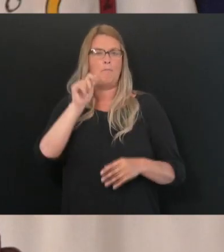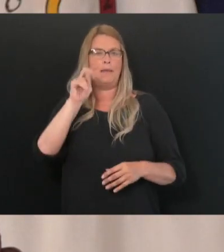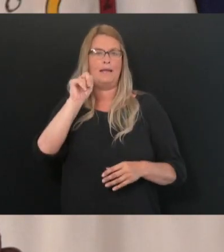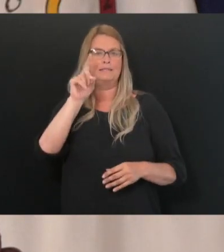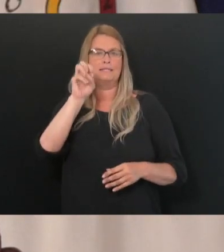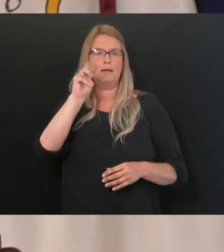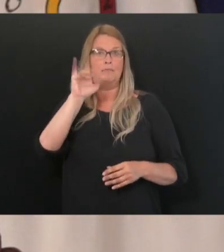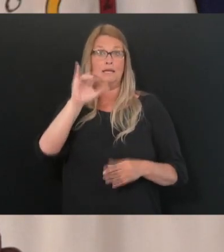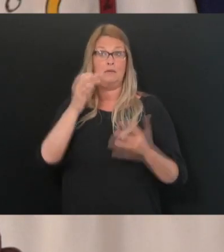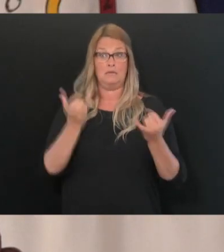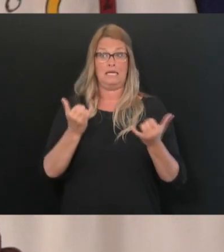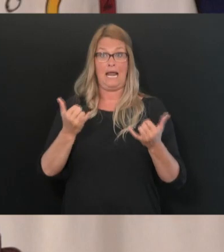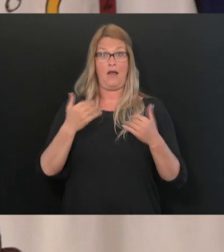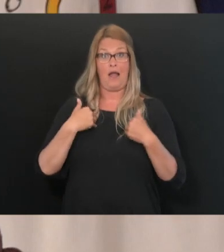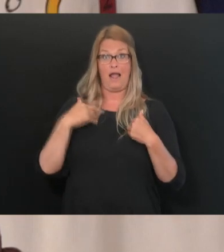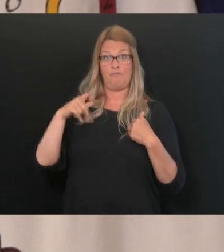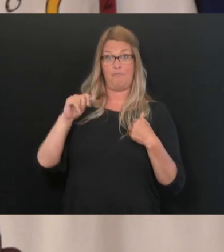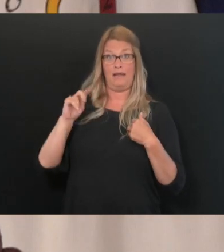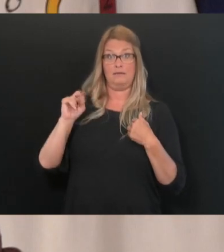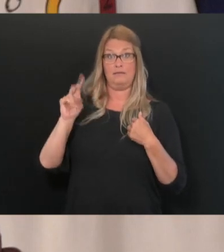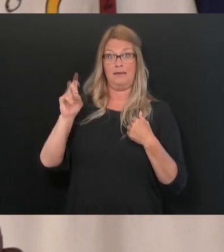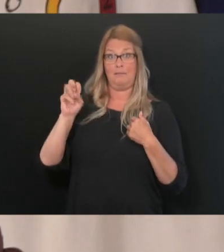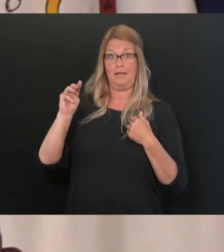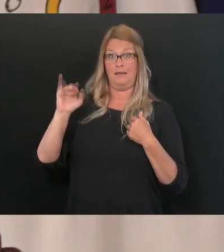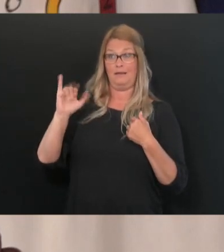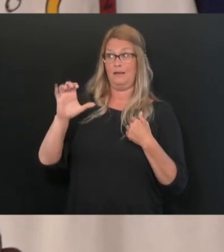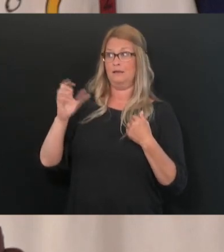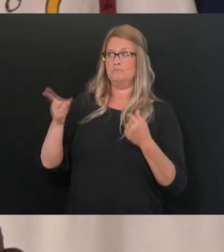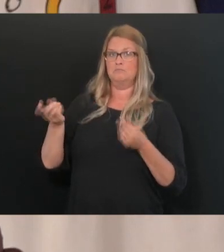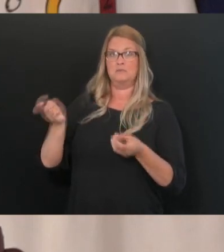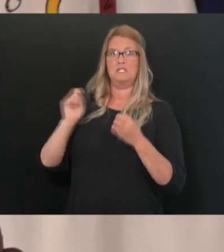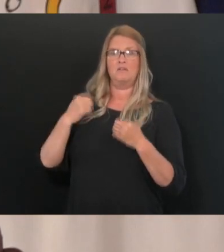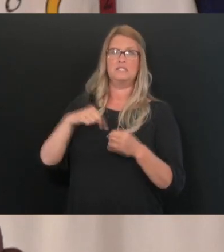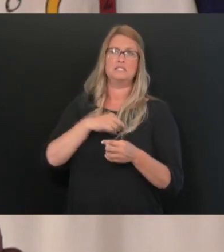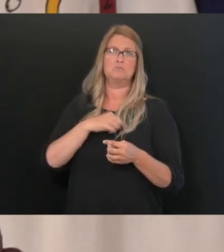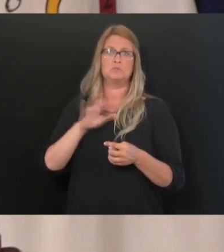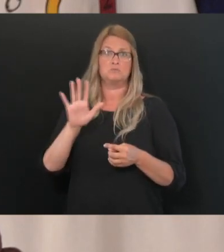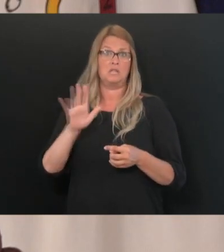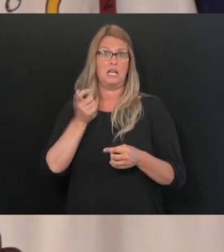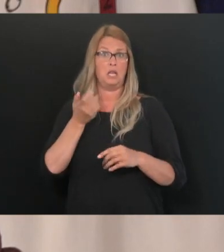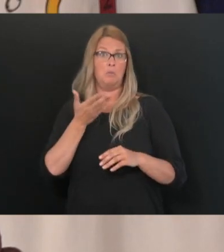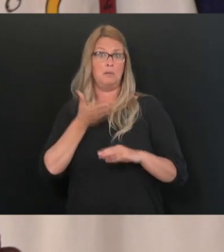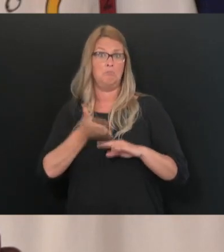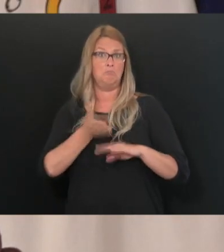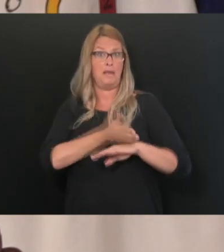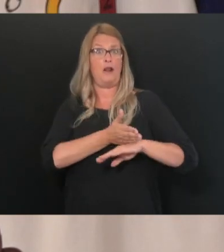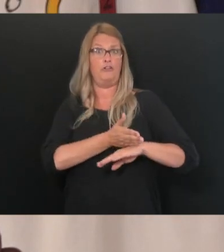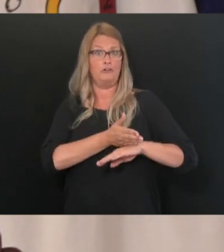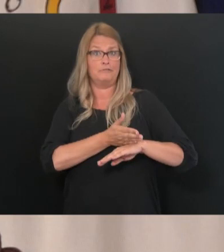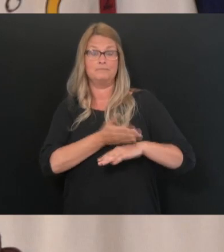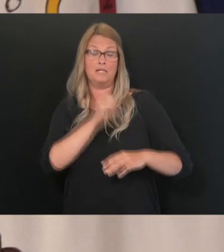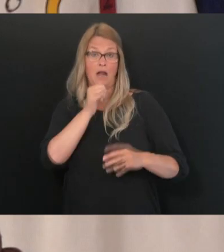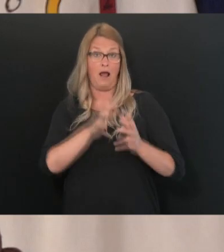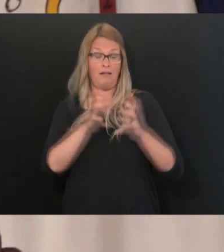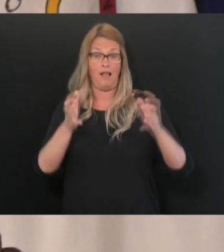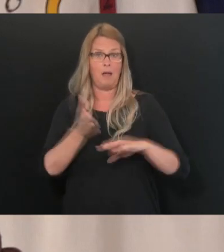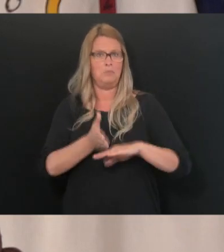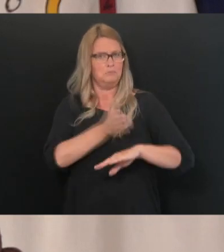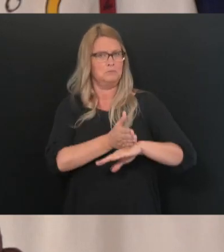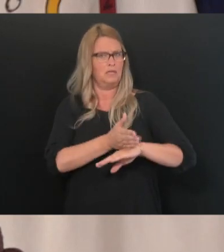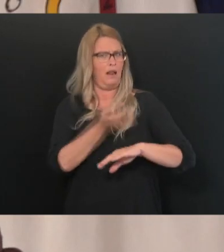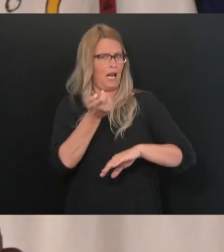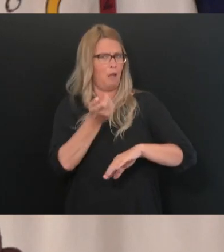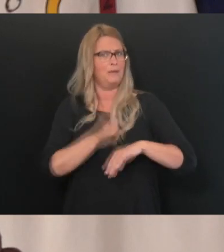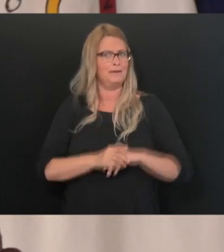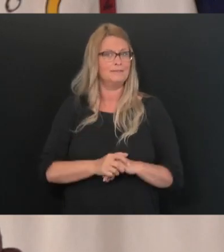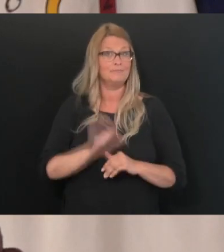that 75% delta number, we're really probably going to come in a little better than that. Not much, but a little better. But